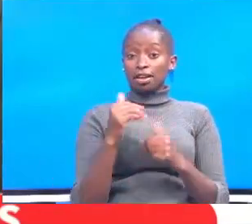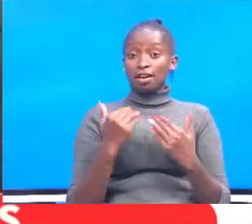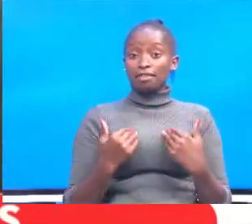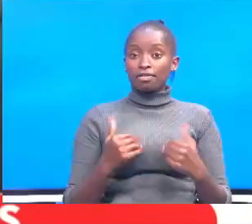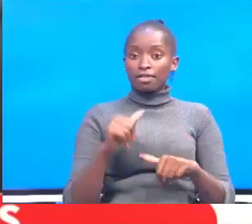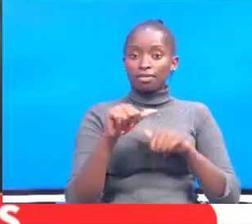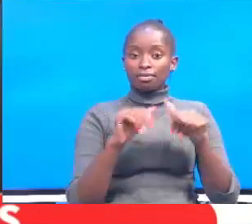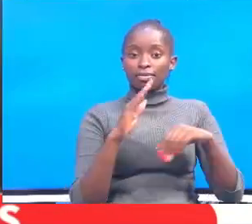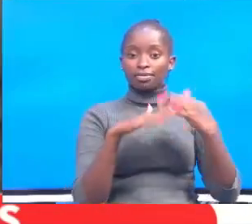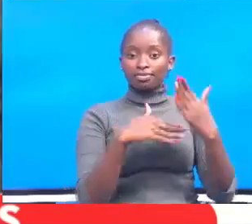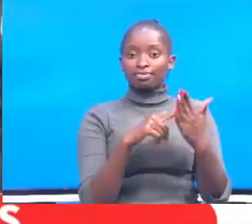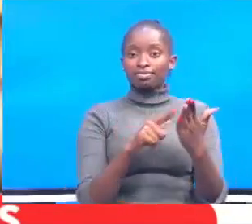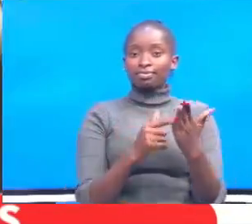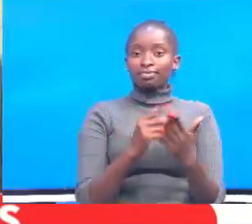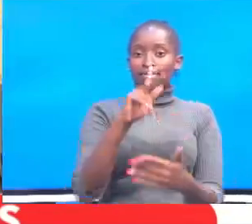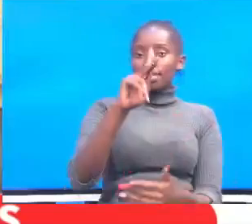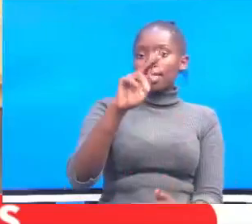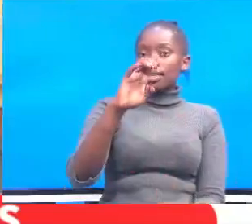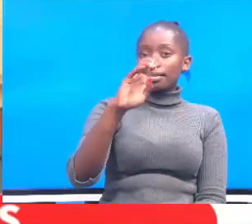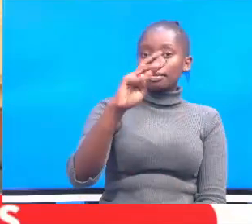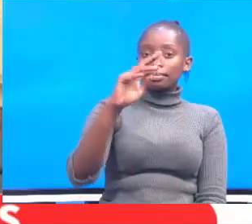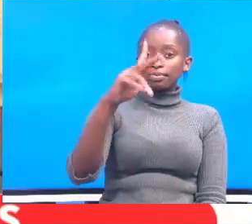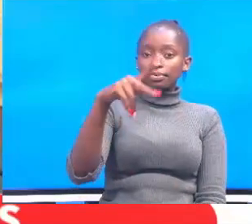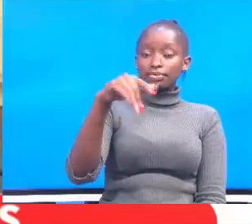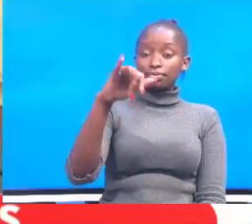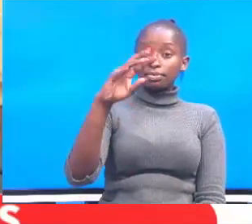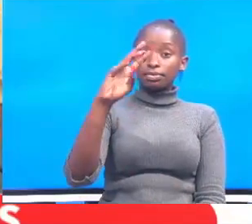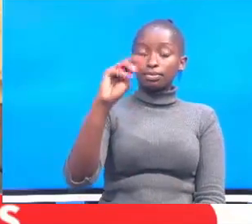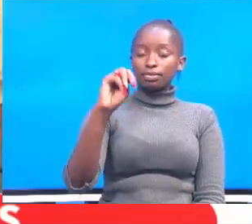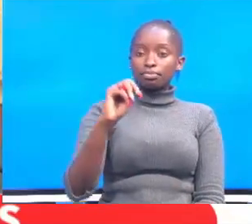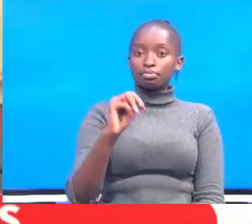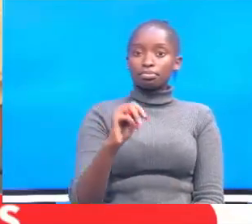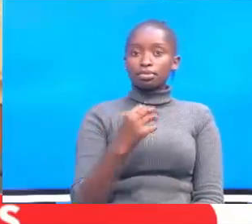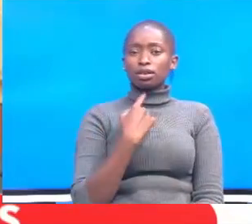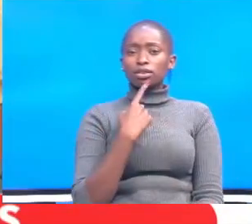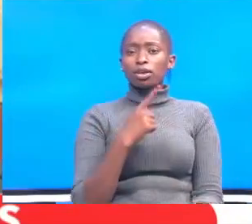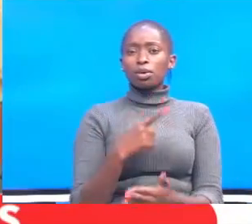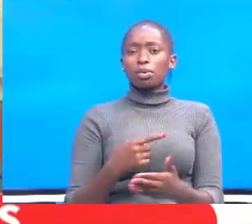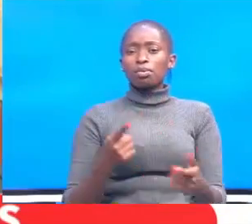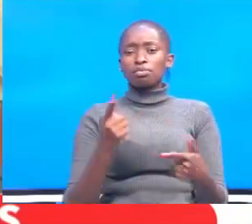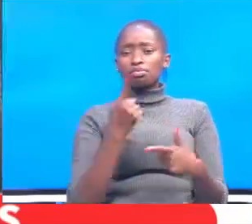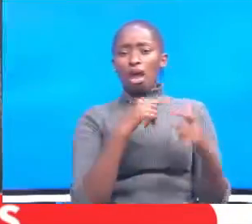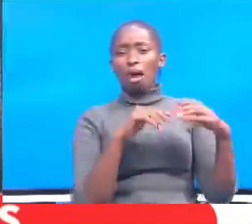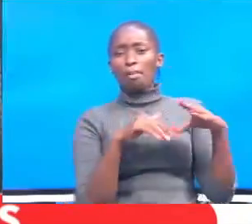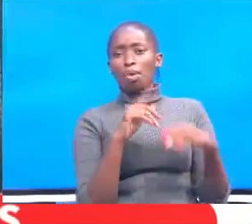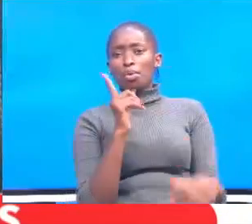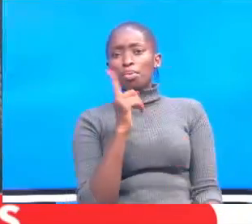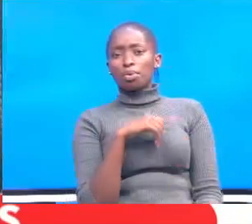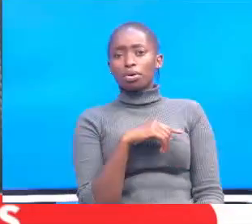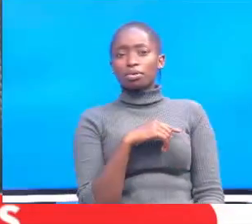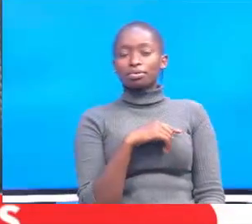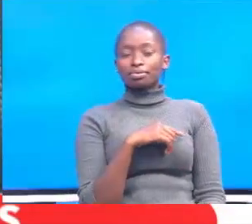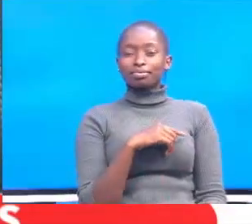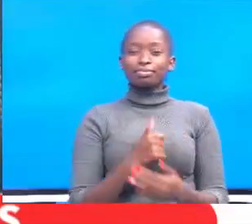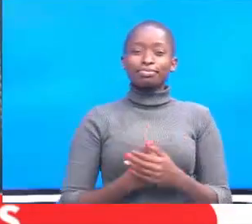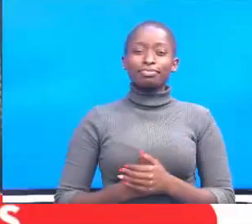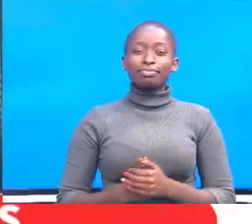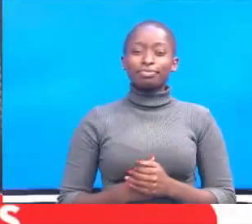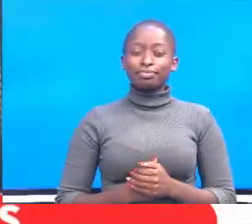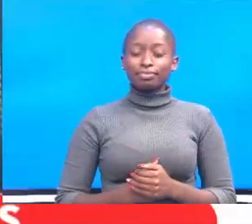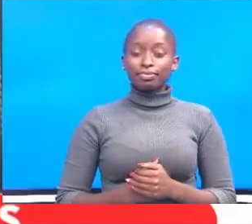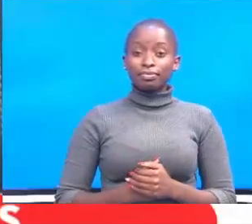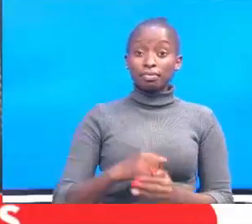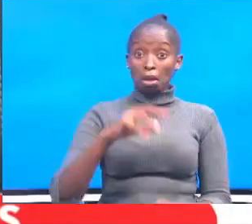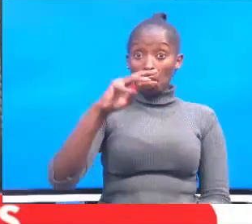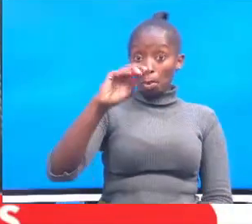kulinga na support ya wanachairman, iti ya kwamba njitokeze. Sema kingpin ni nani? Bwana Moses,